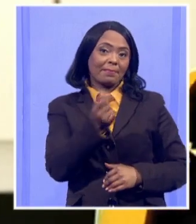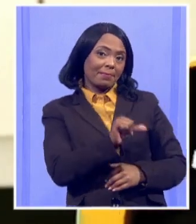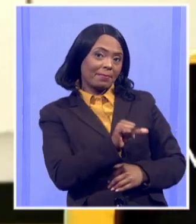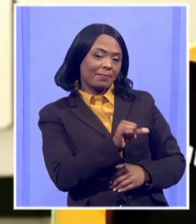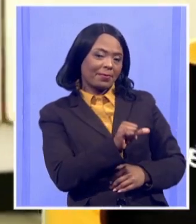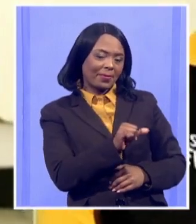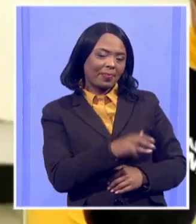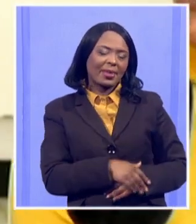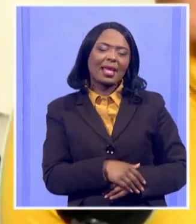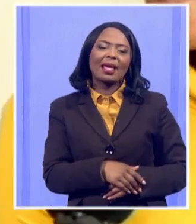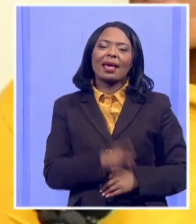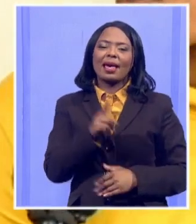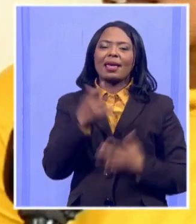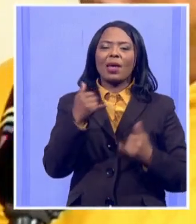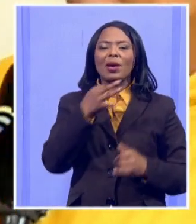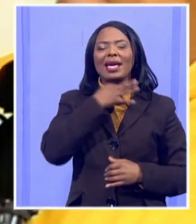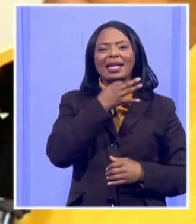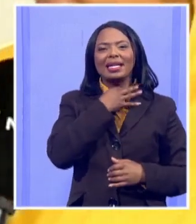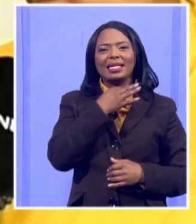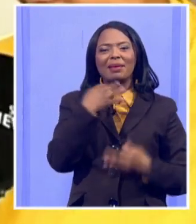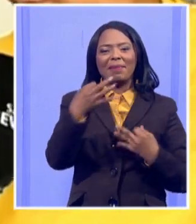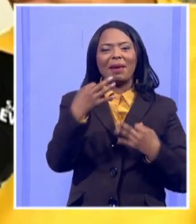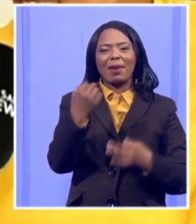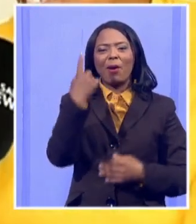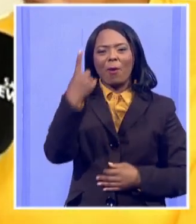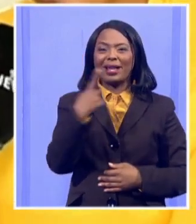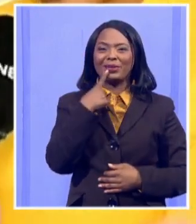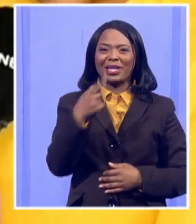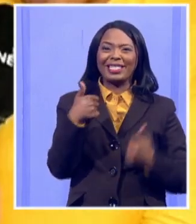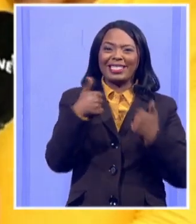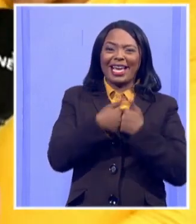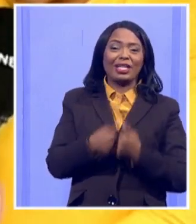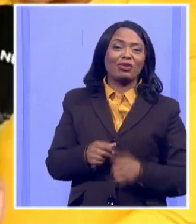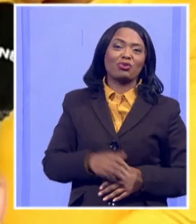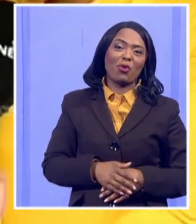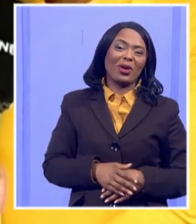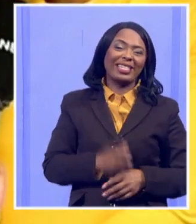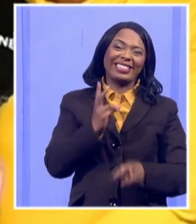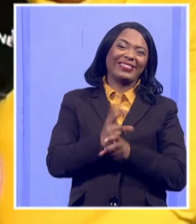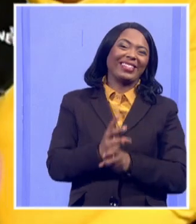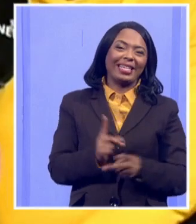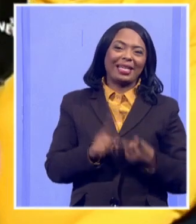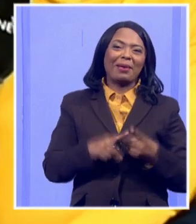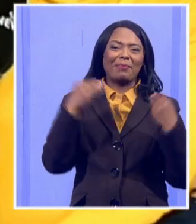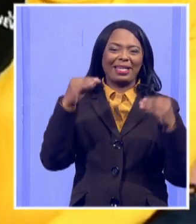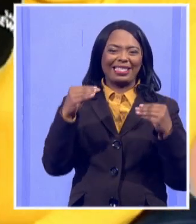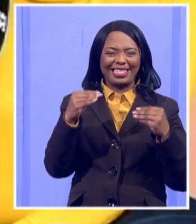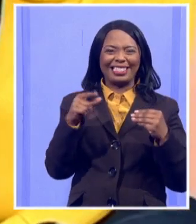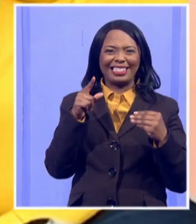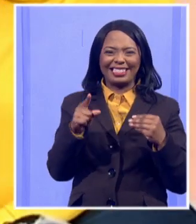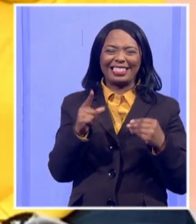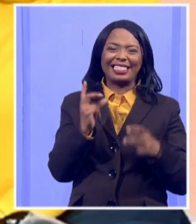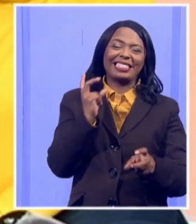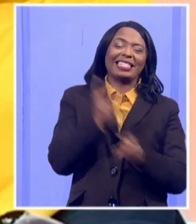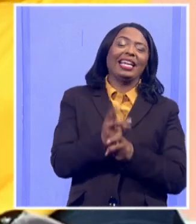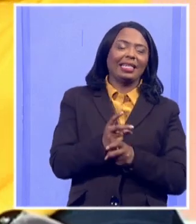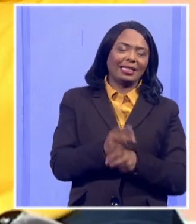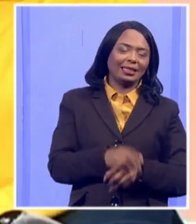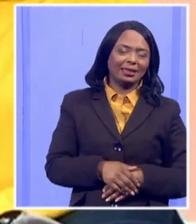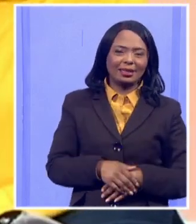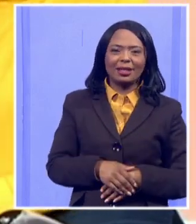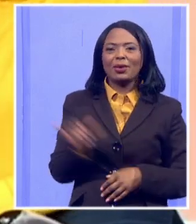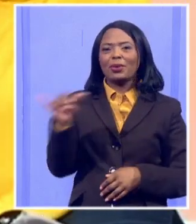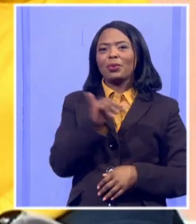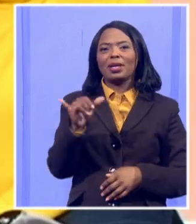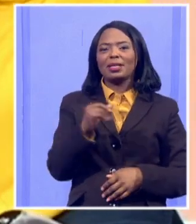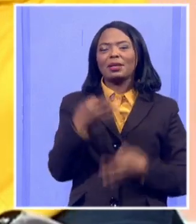guys were speaking about English paper 1 being quite a challenge, business studies also being a challenging one. Which of the papers would you say that, especially